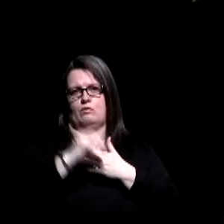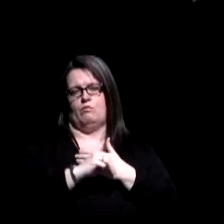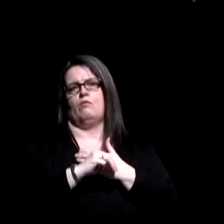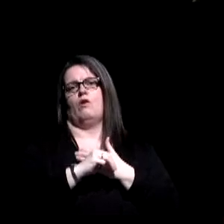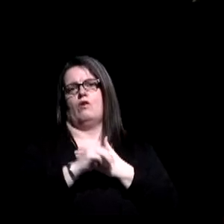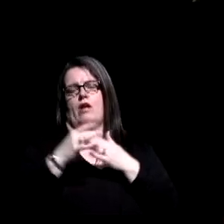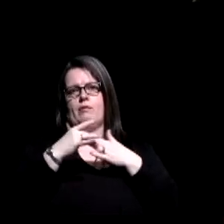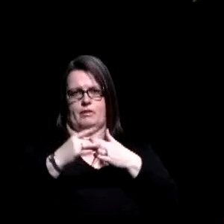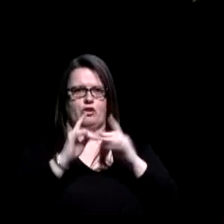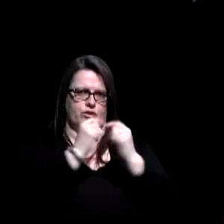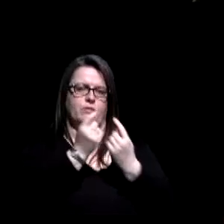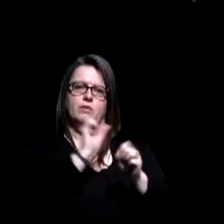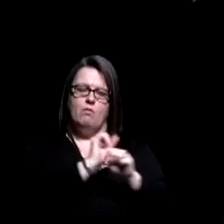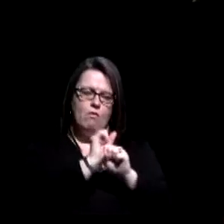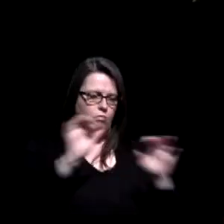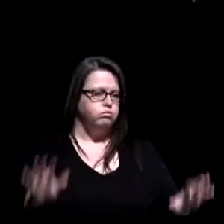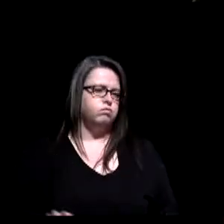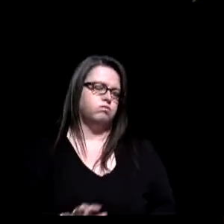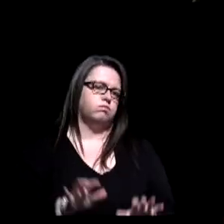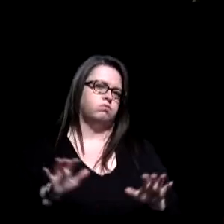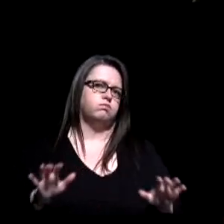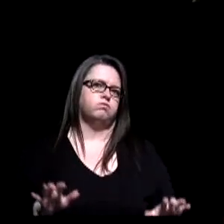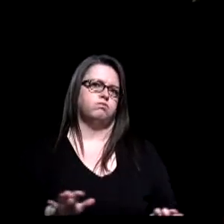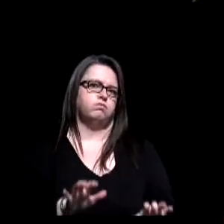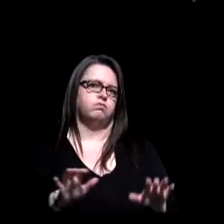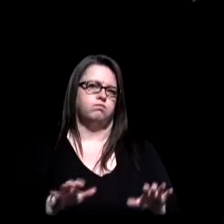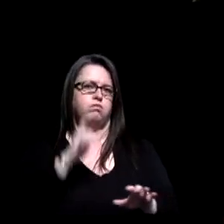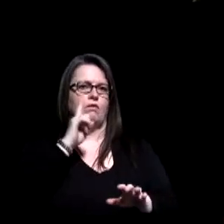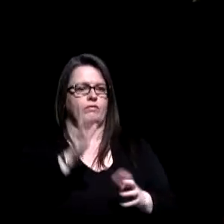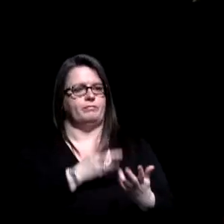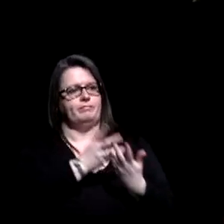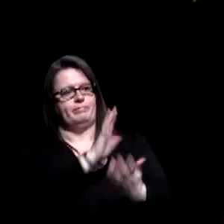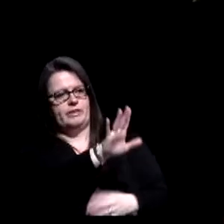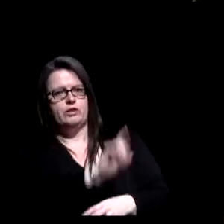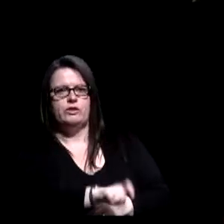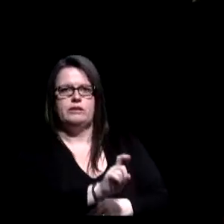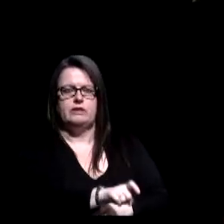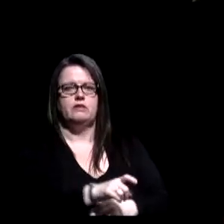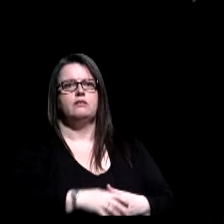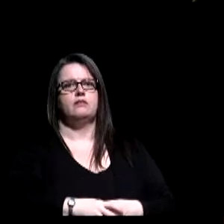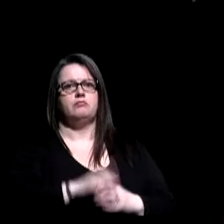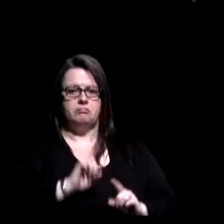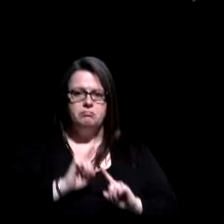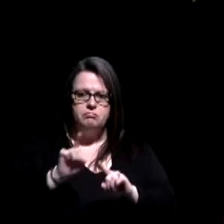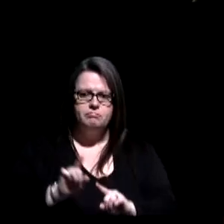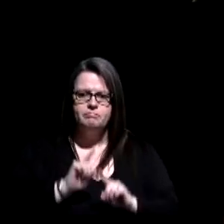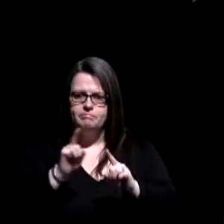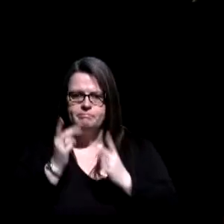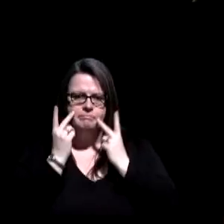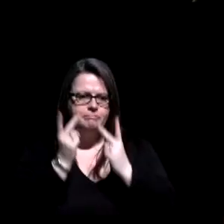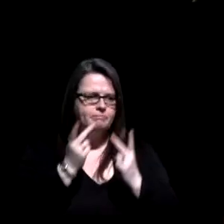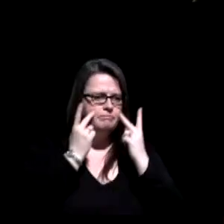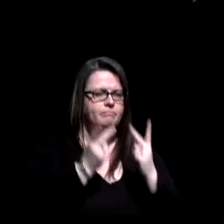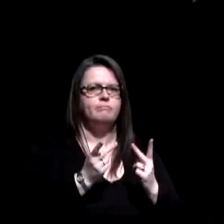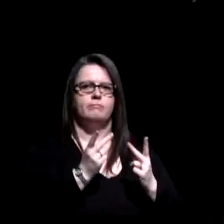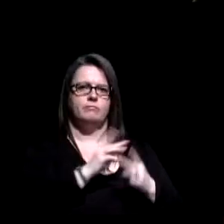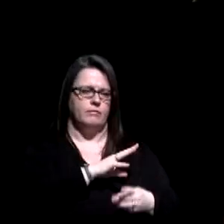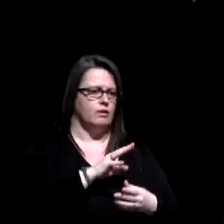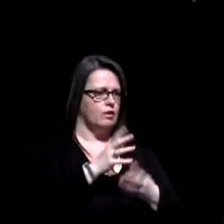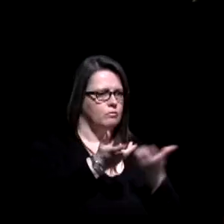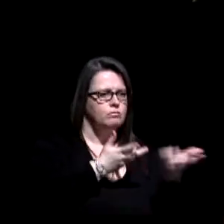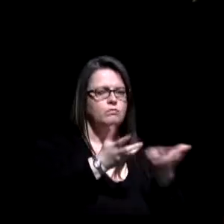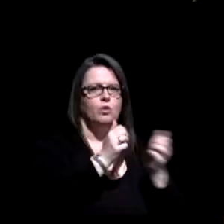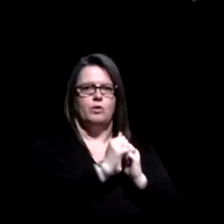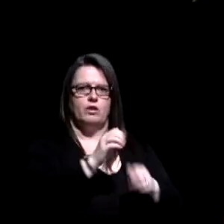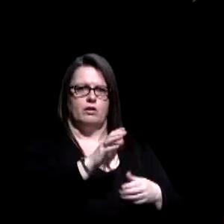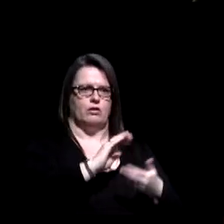tirelessly to meet the needs of these residents. Through site visits, engaging with municipalities directly, and responding to